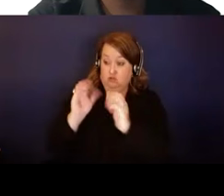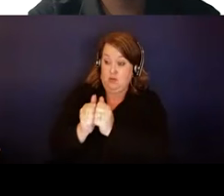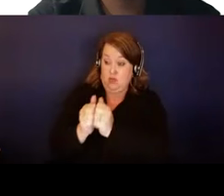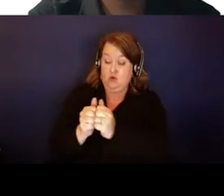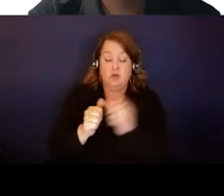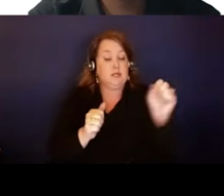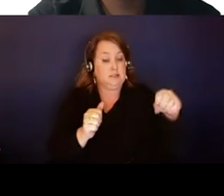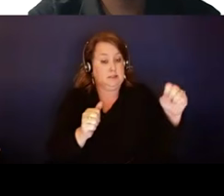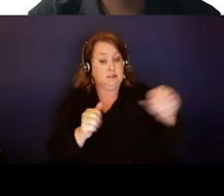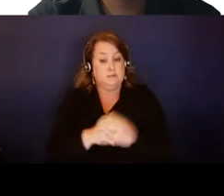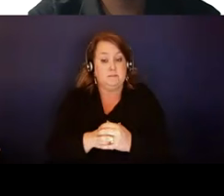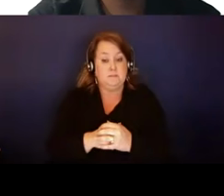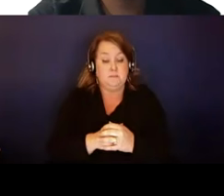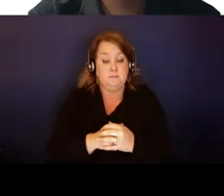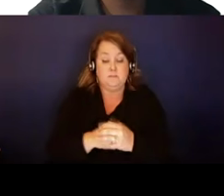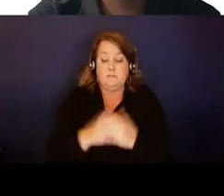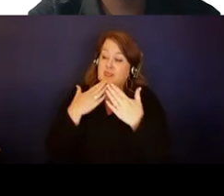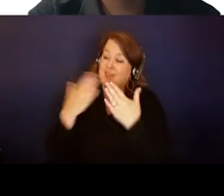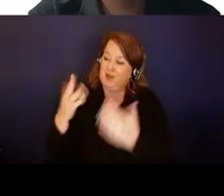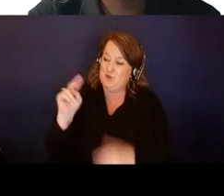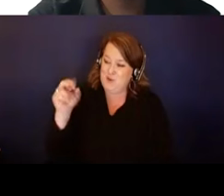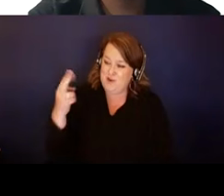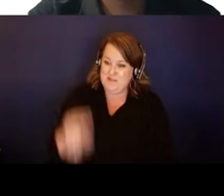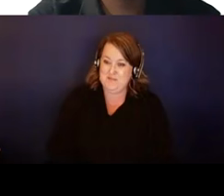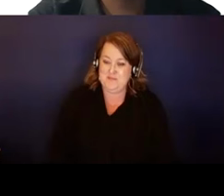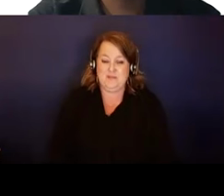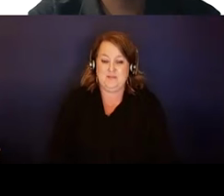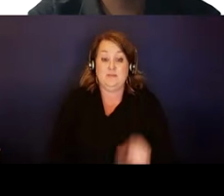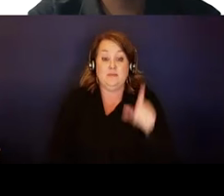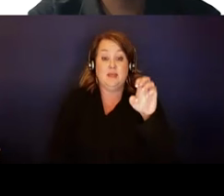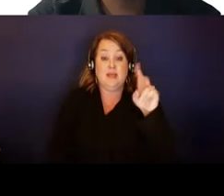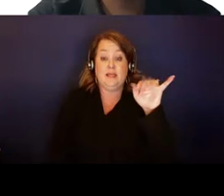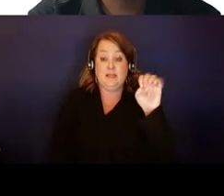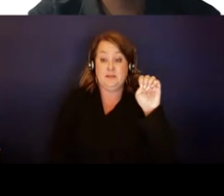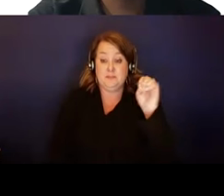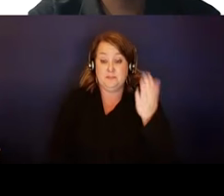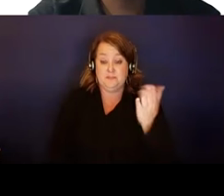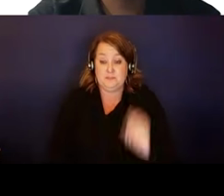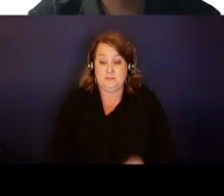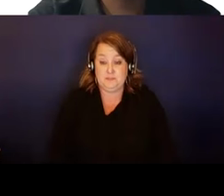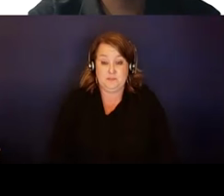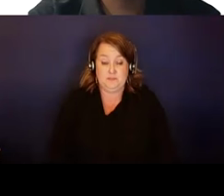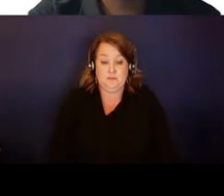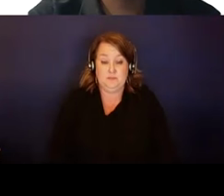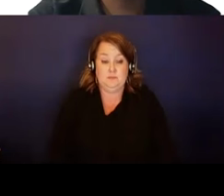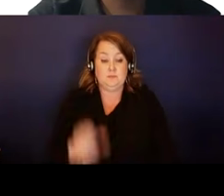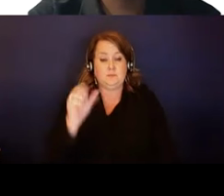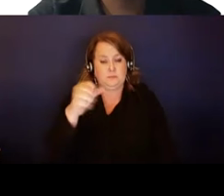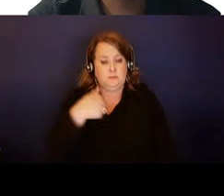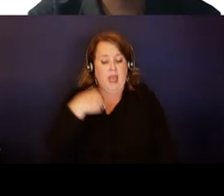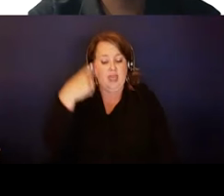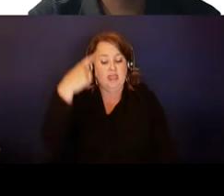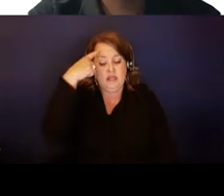Yes. Thank you, Noah. And what about you, Eddie? What would you like to see criminal justice professionals? I